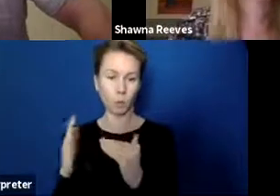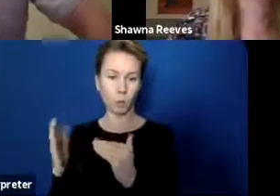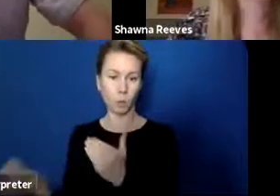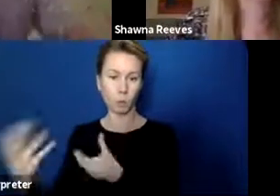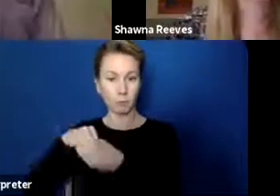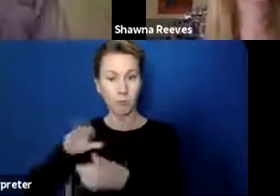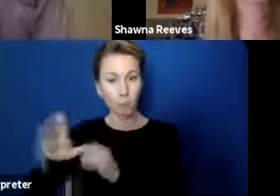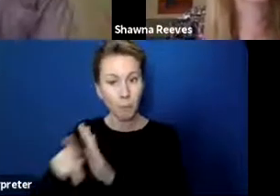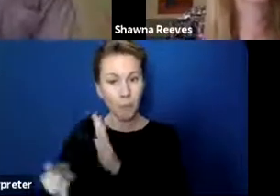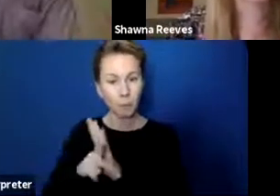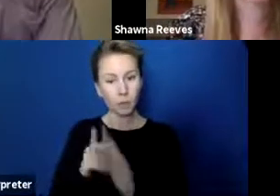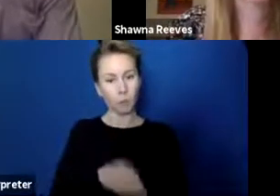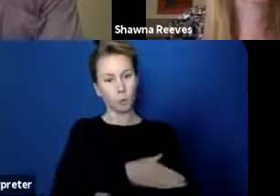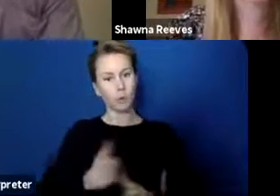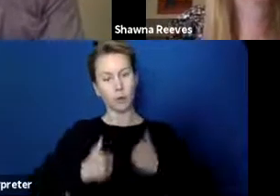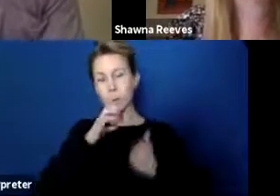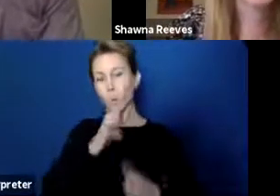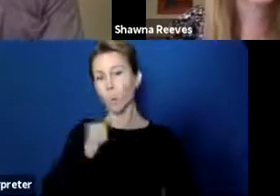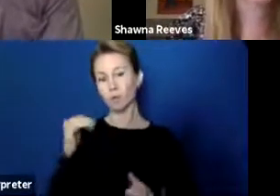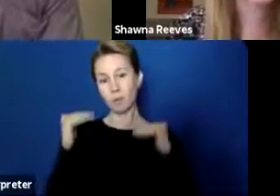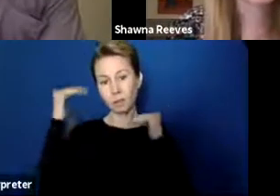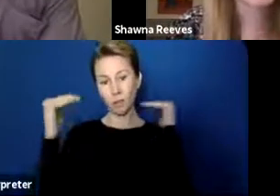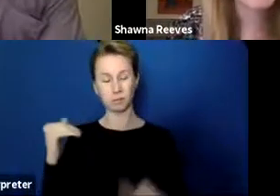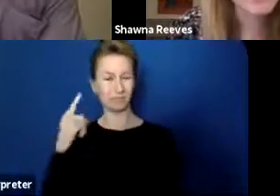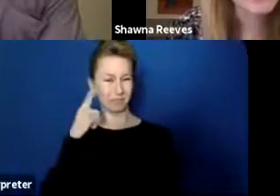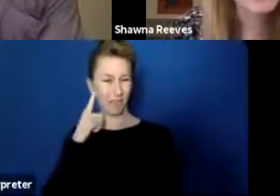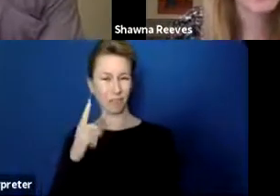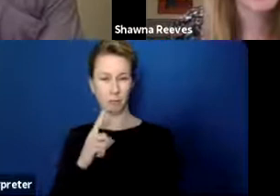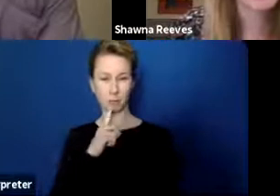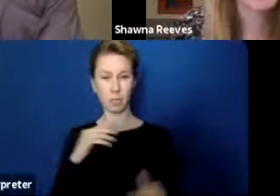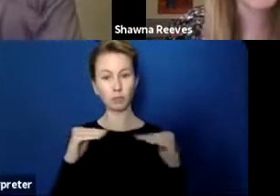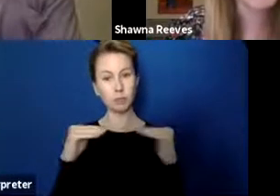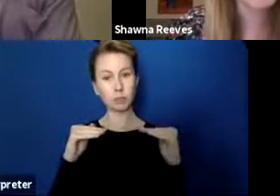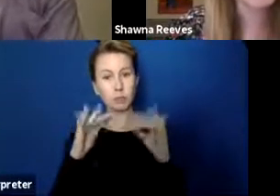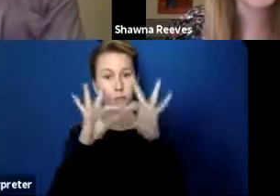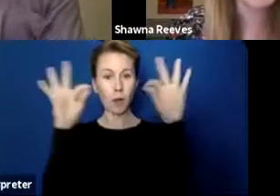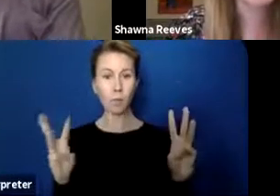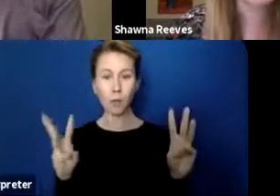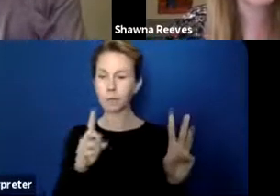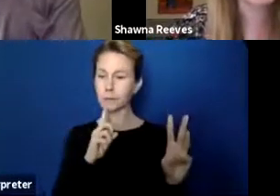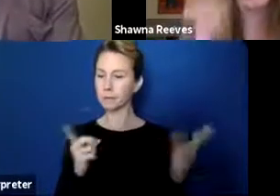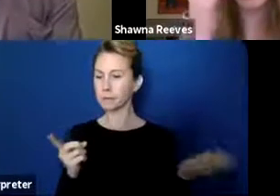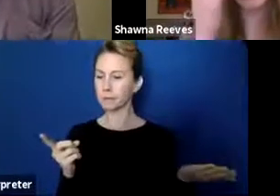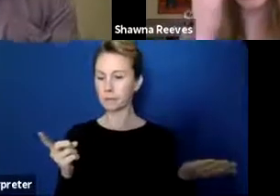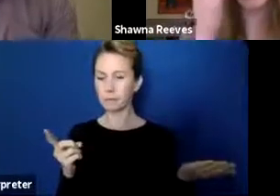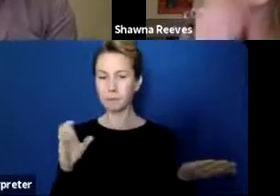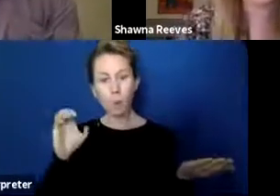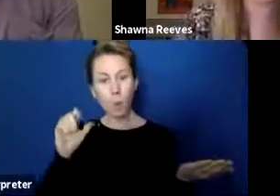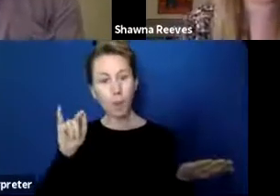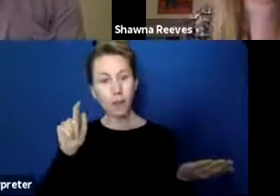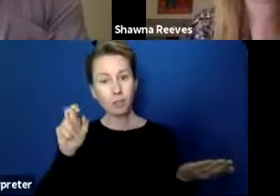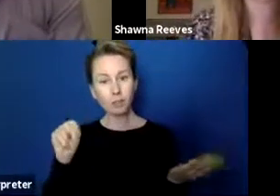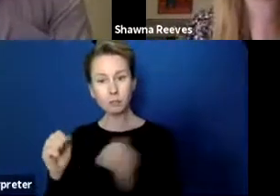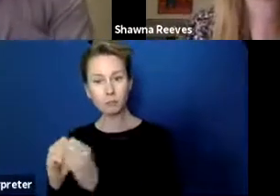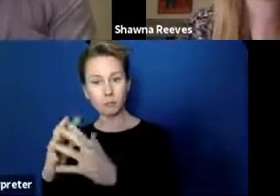the rights for people of color. And so we draw from those movements and we take those underpinnings and we stand with them and we seek